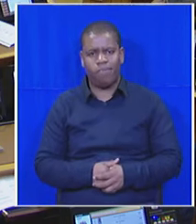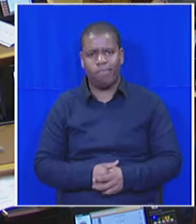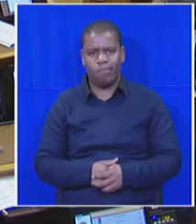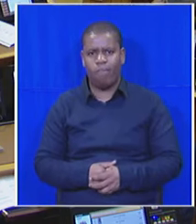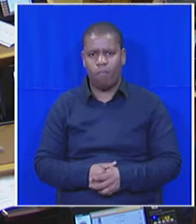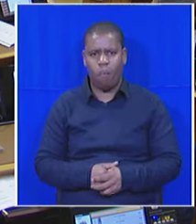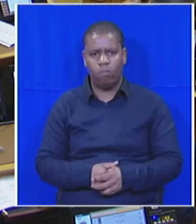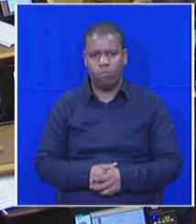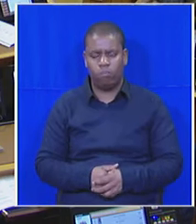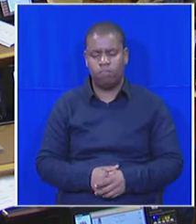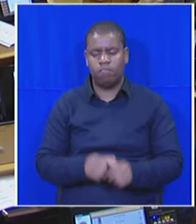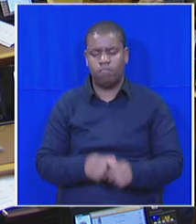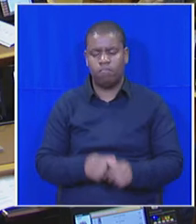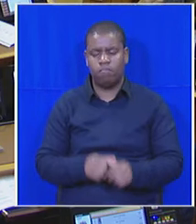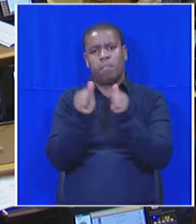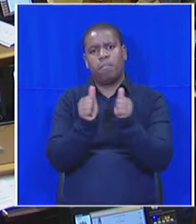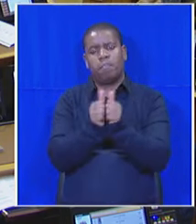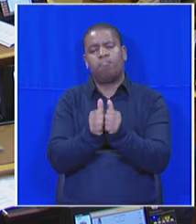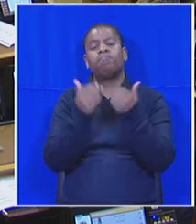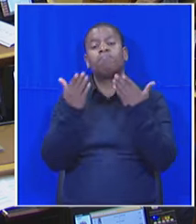Honourable Members,